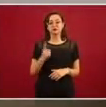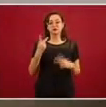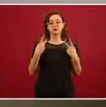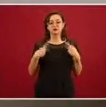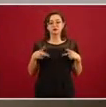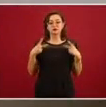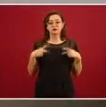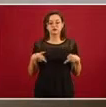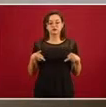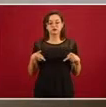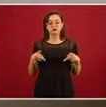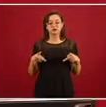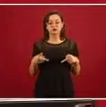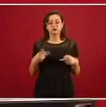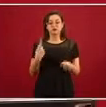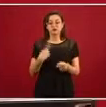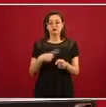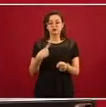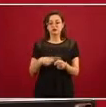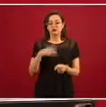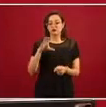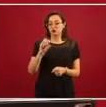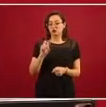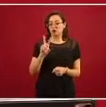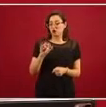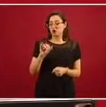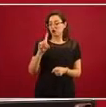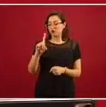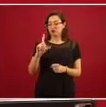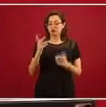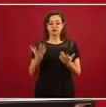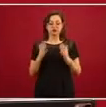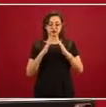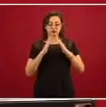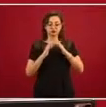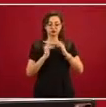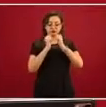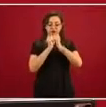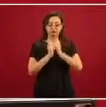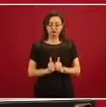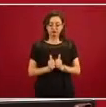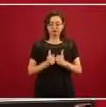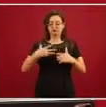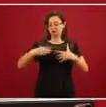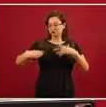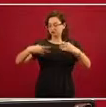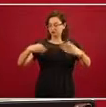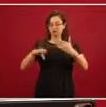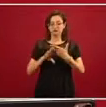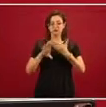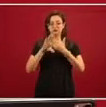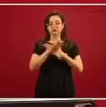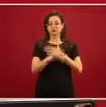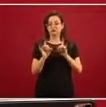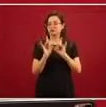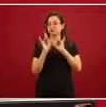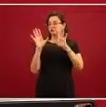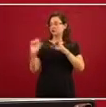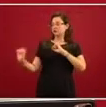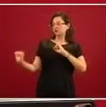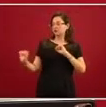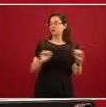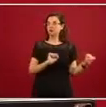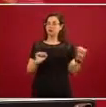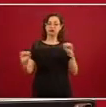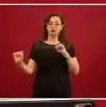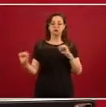And if someone has COVID and they are at the isolation period in their